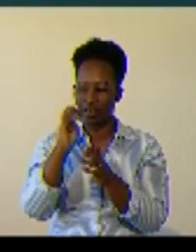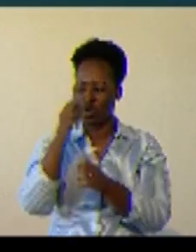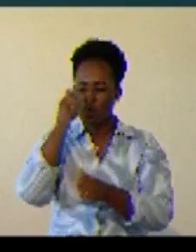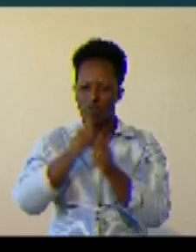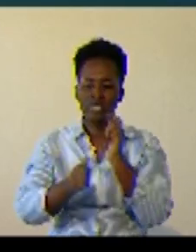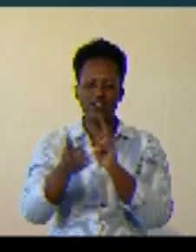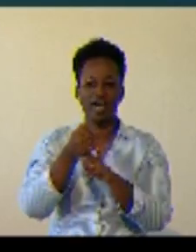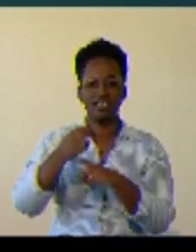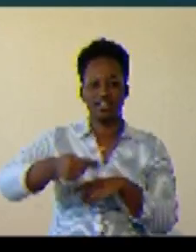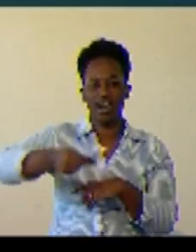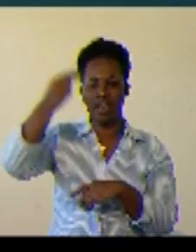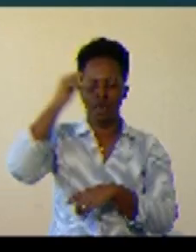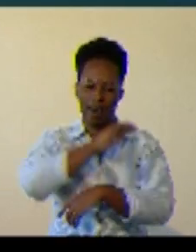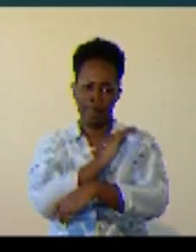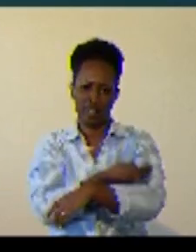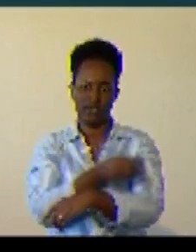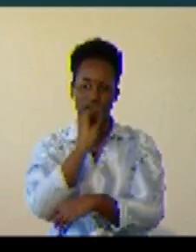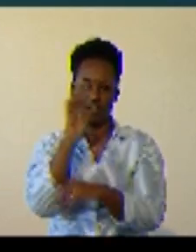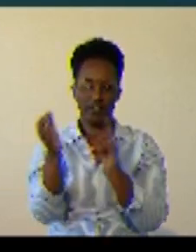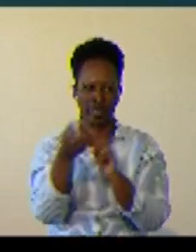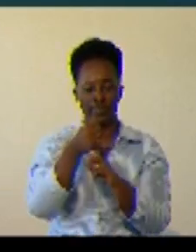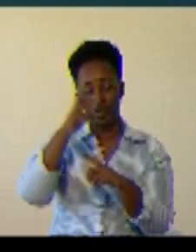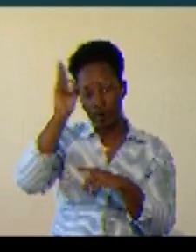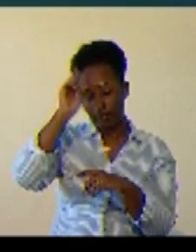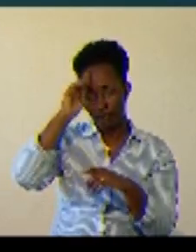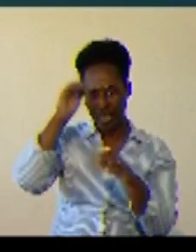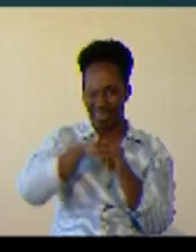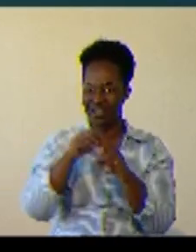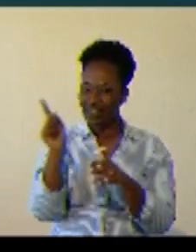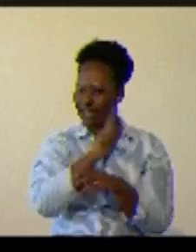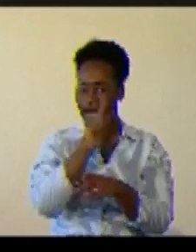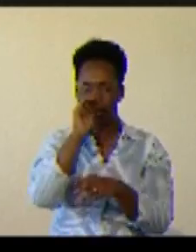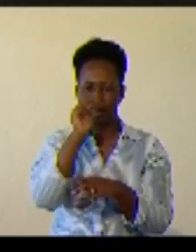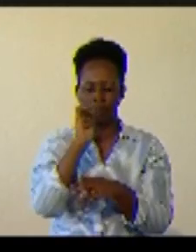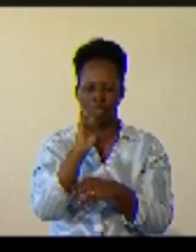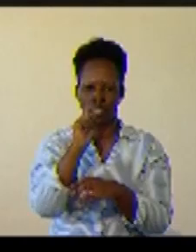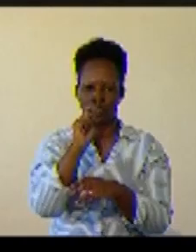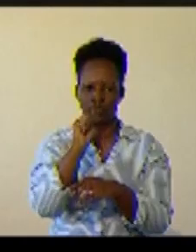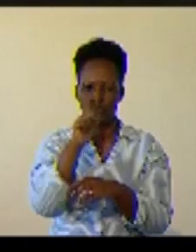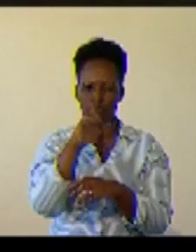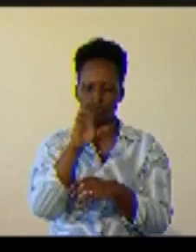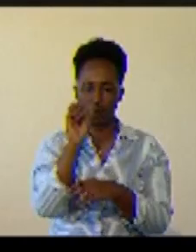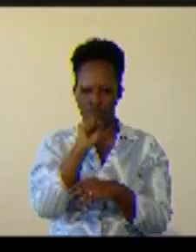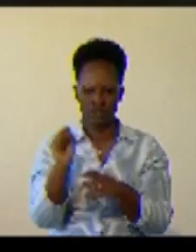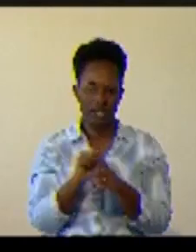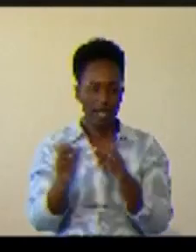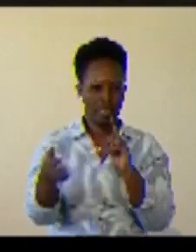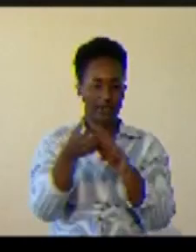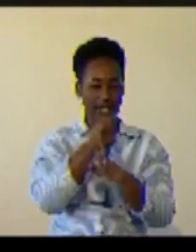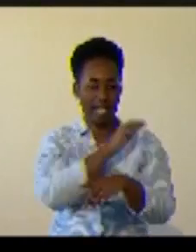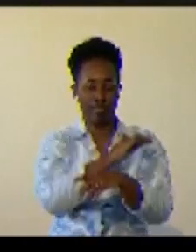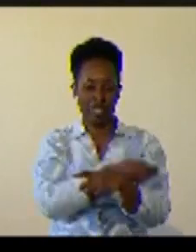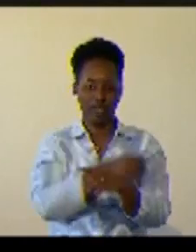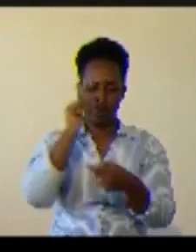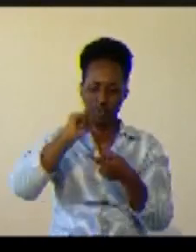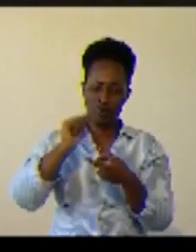gaining. Remember, in non-metals, the gaining ability reduces as